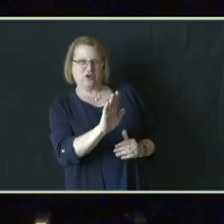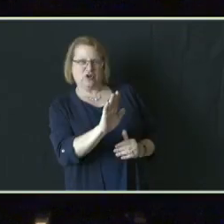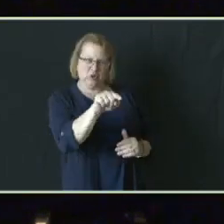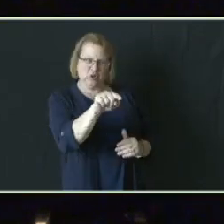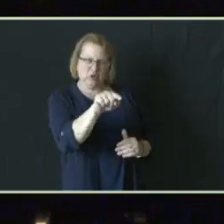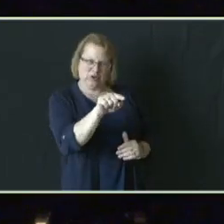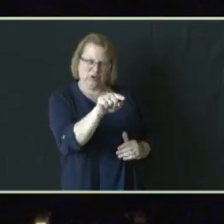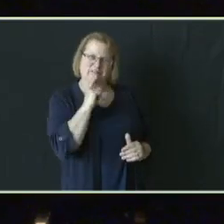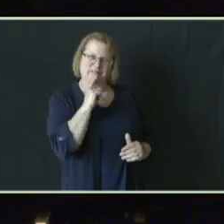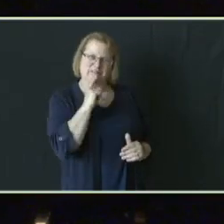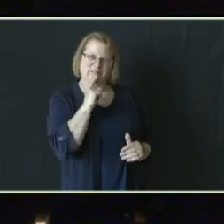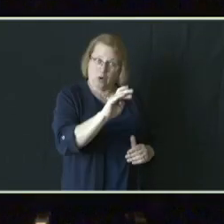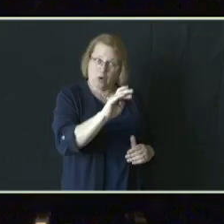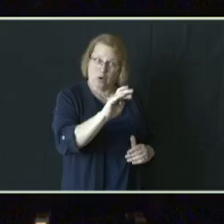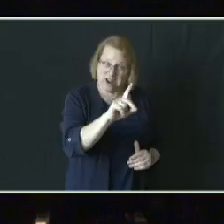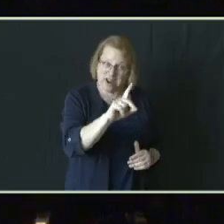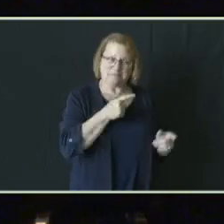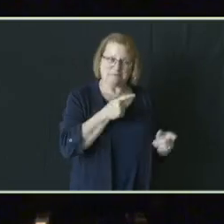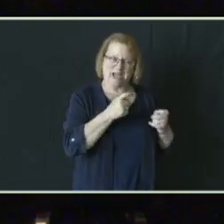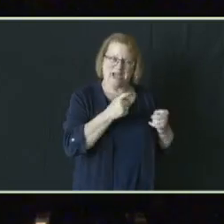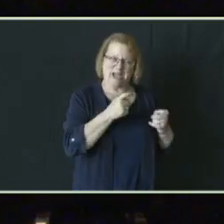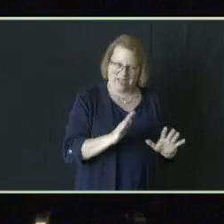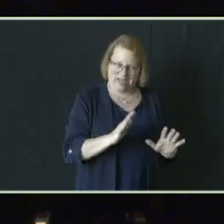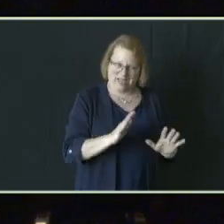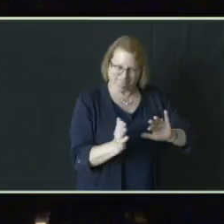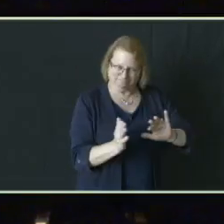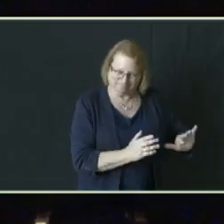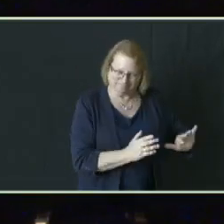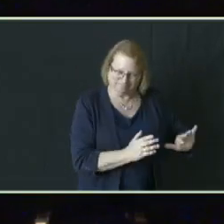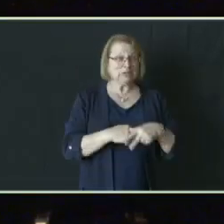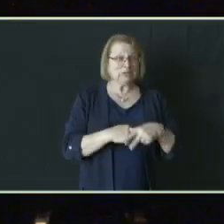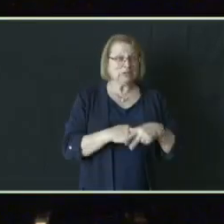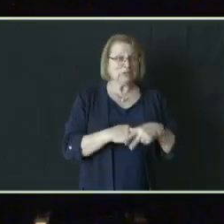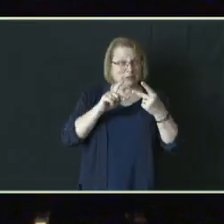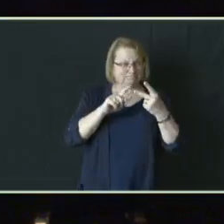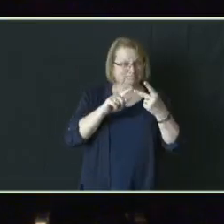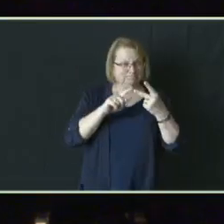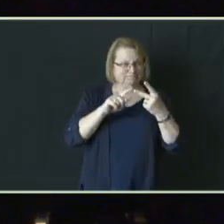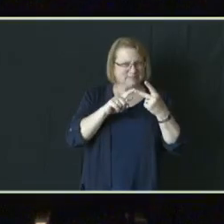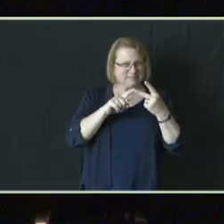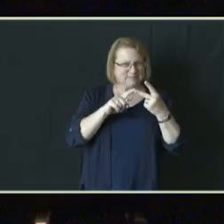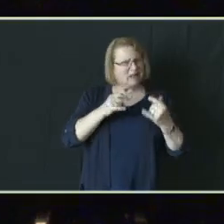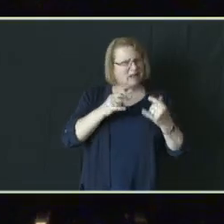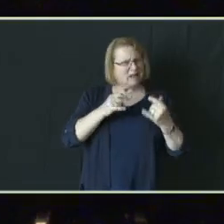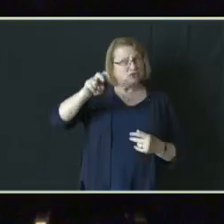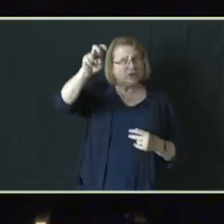it. Moving on to point number two. The journey is as important as the